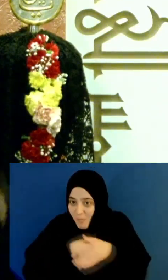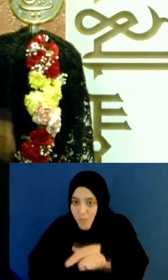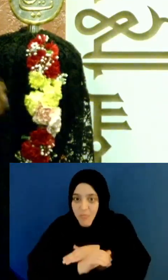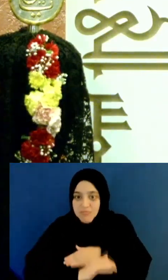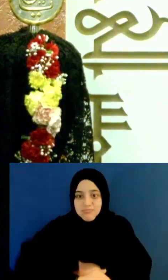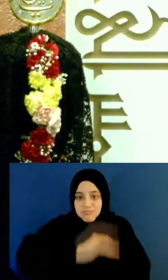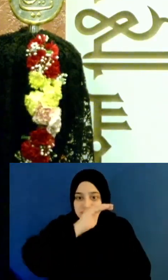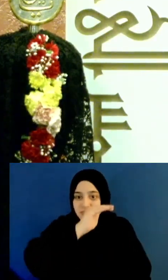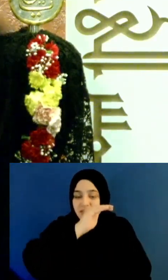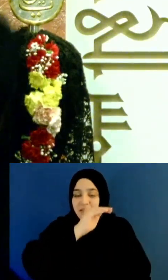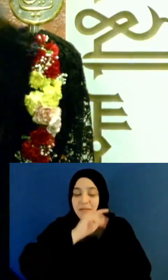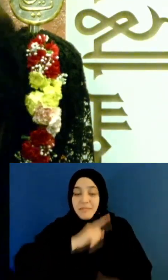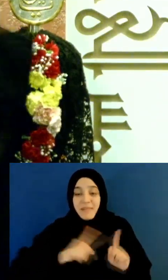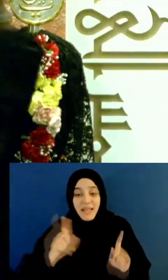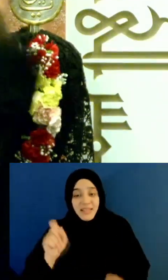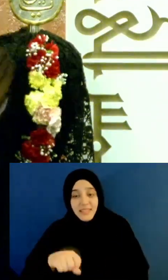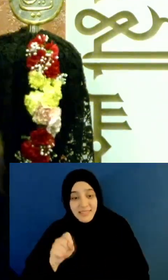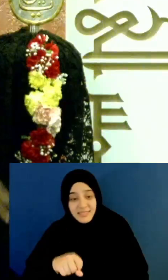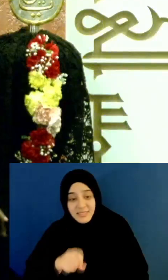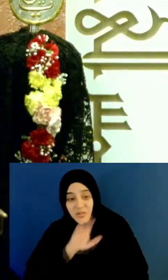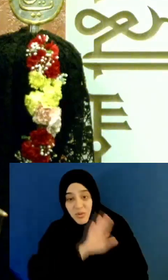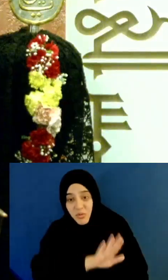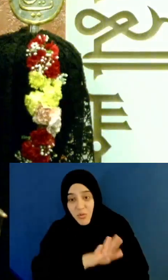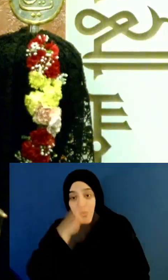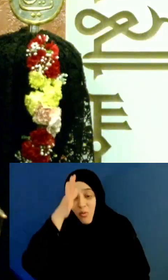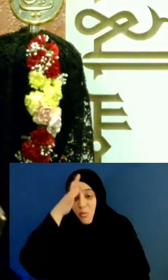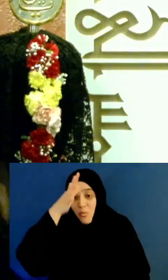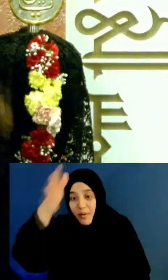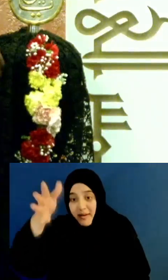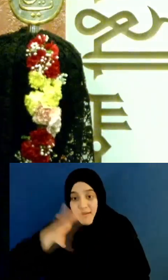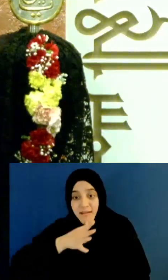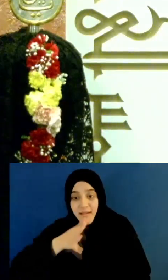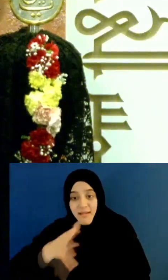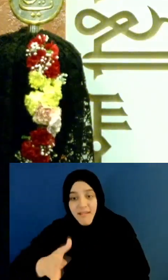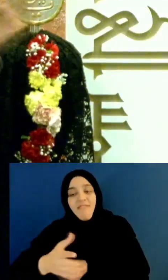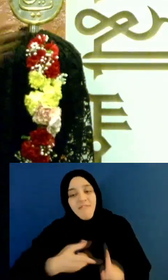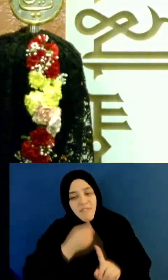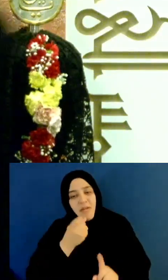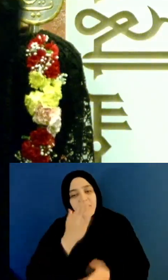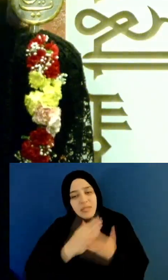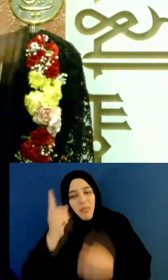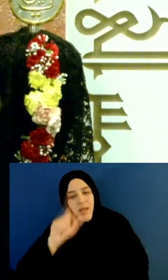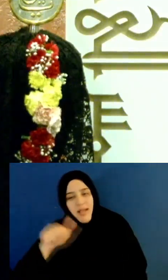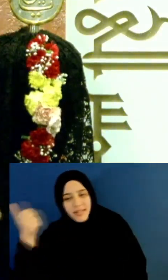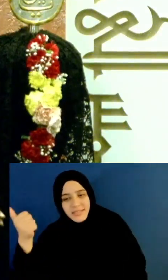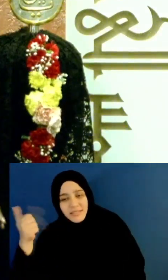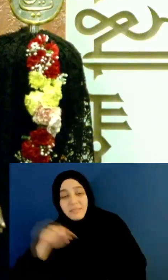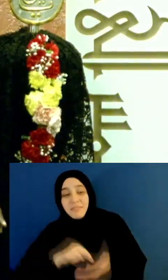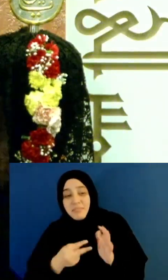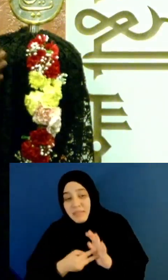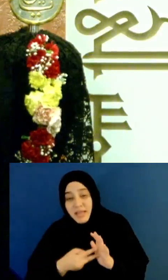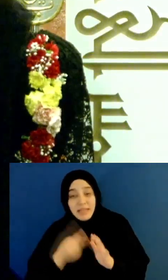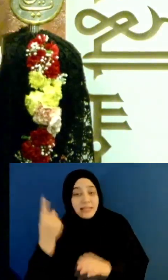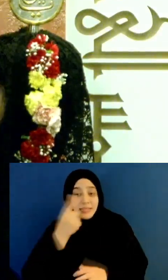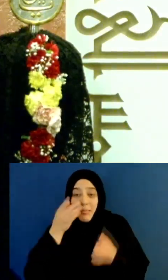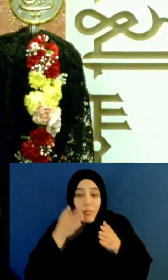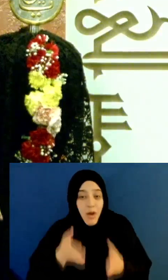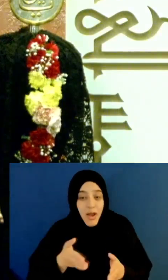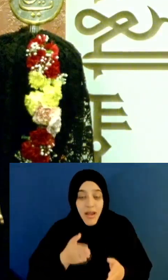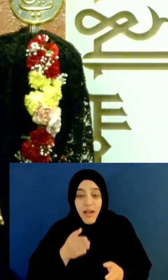But yes, your grandparents were from somewhere else. So directly or indirectly, you are related. There is a